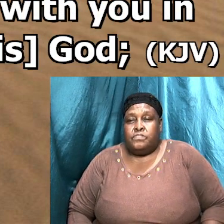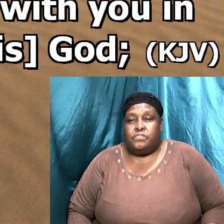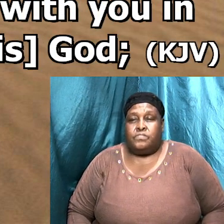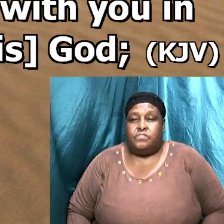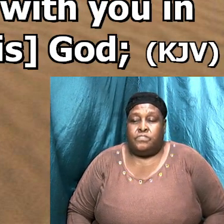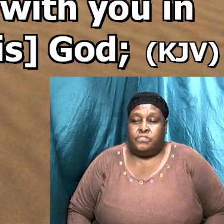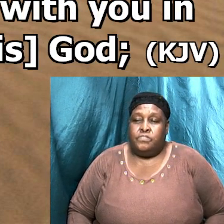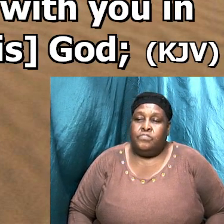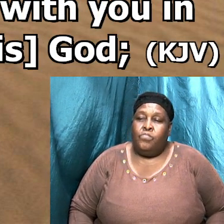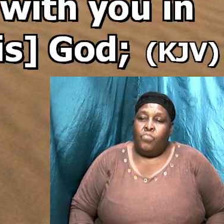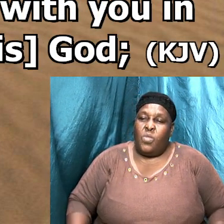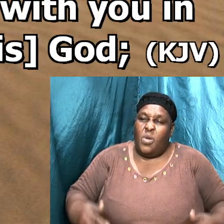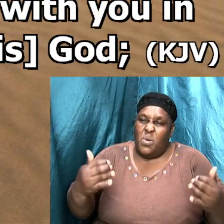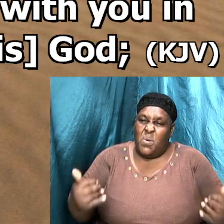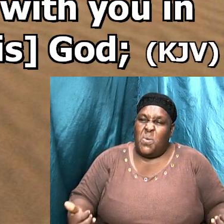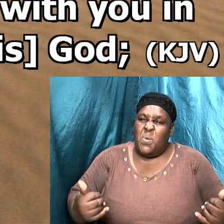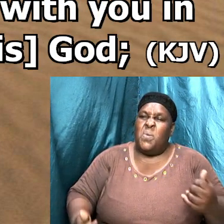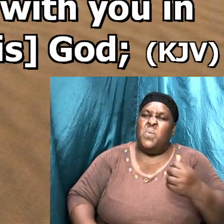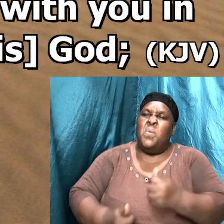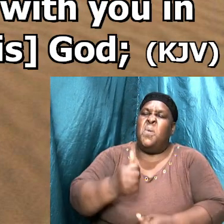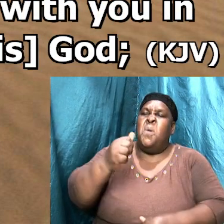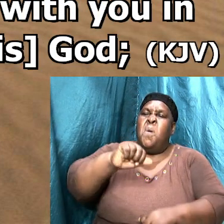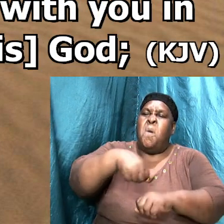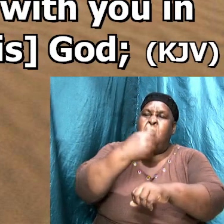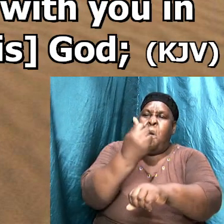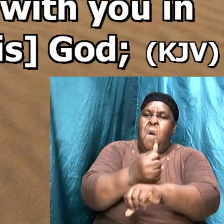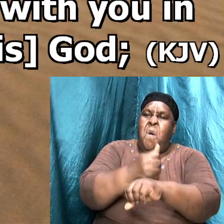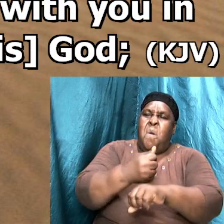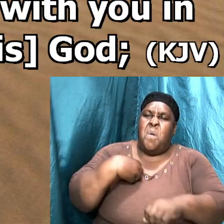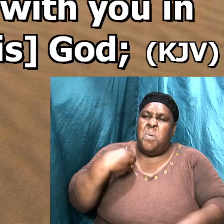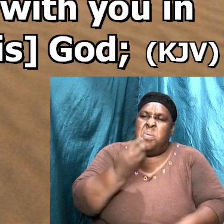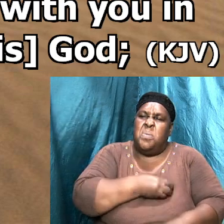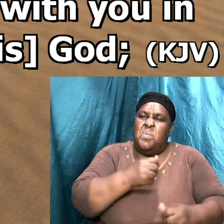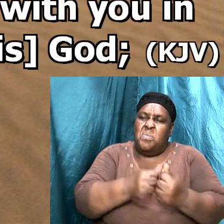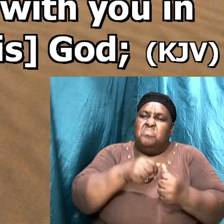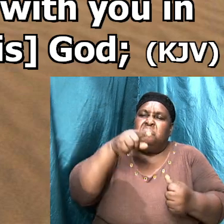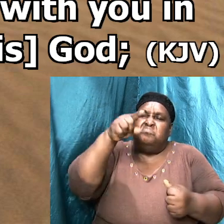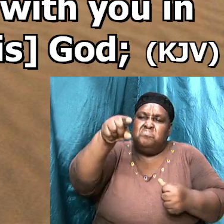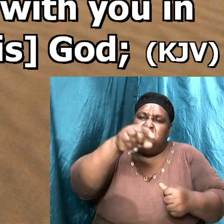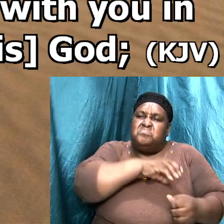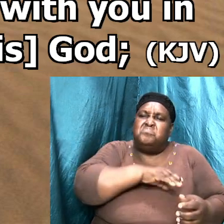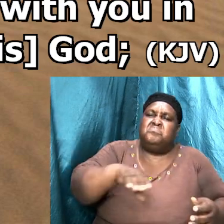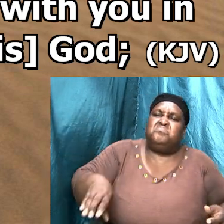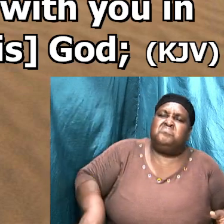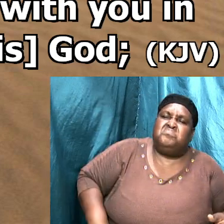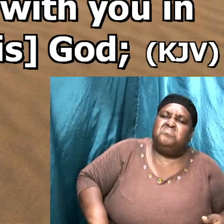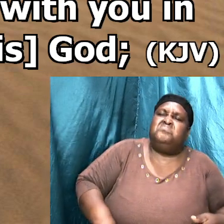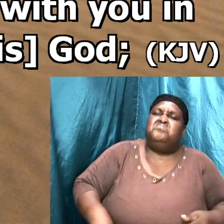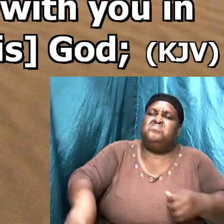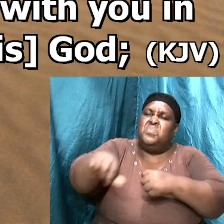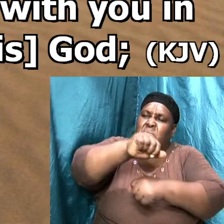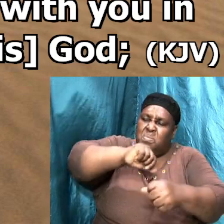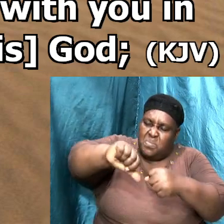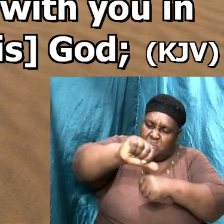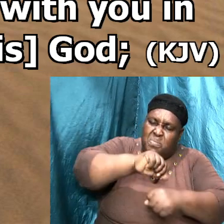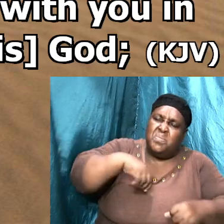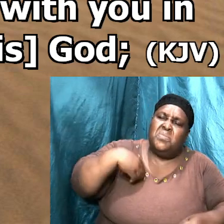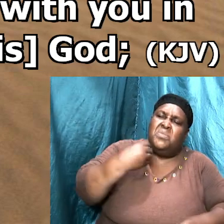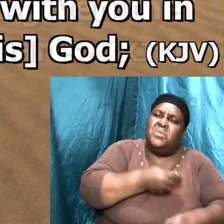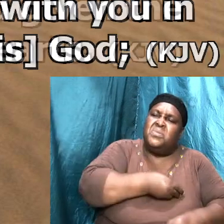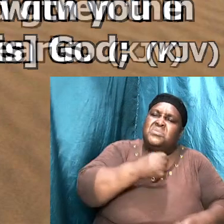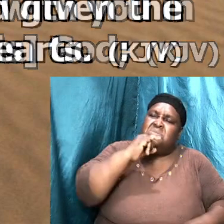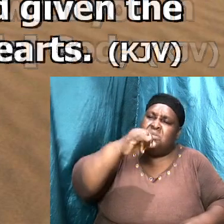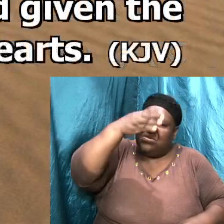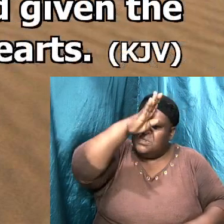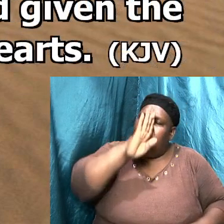Now He which established us with you in Christ and has anointed us is God